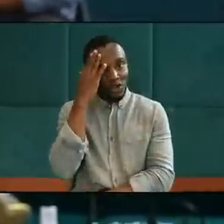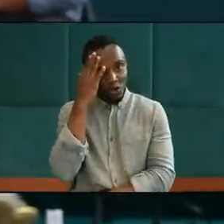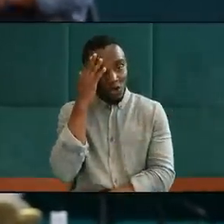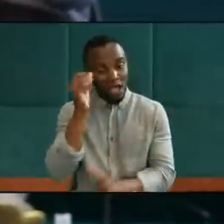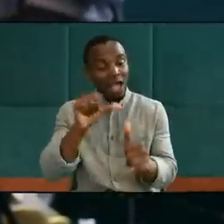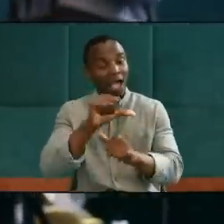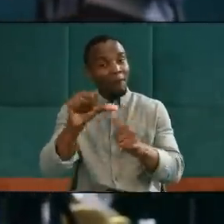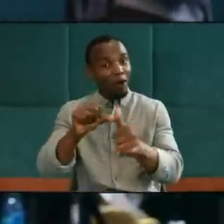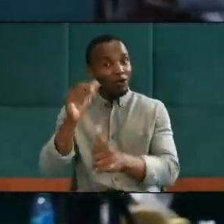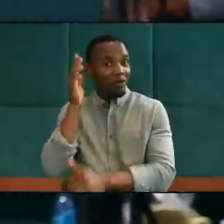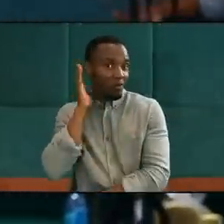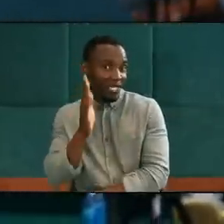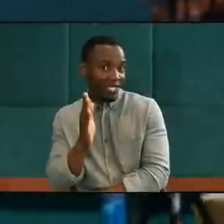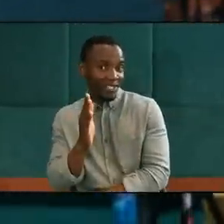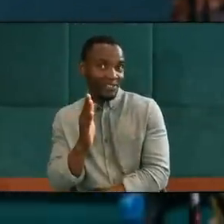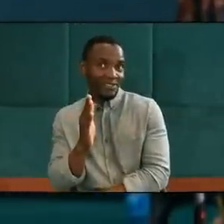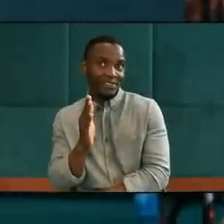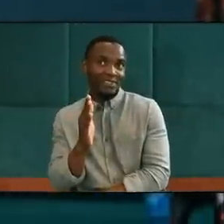about Peter,